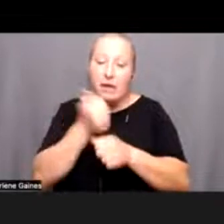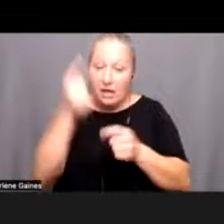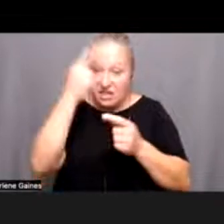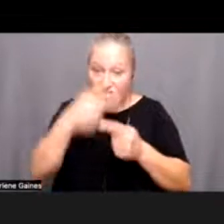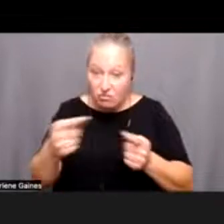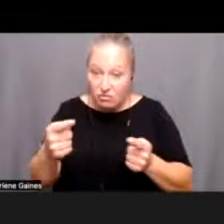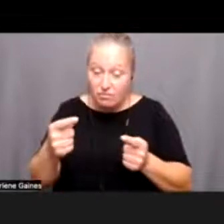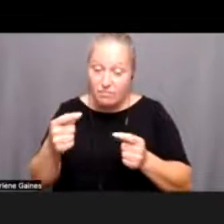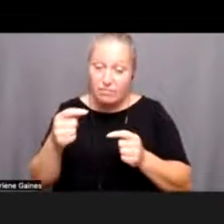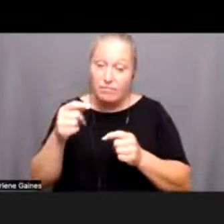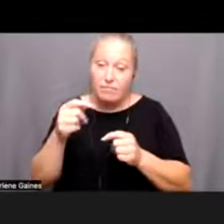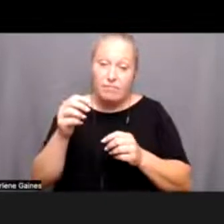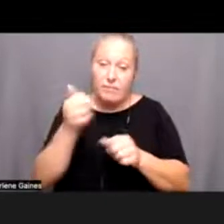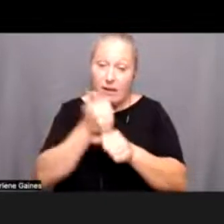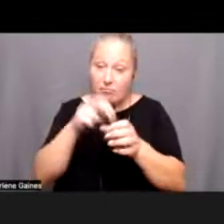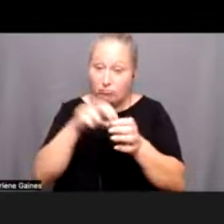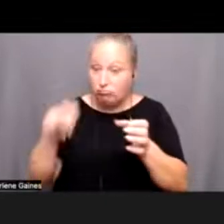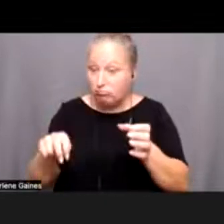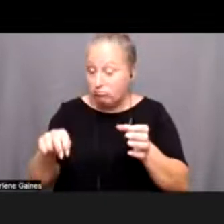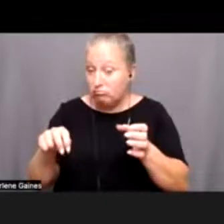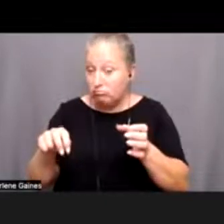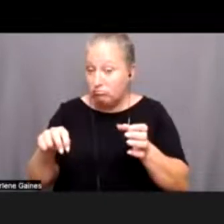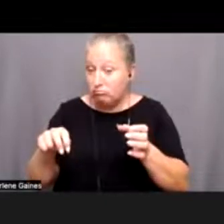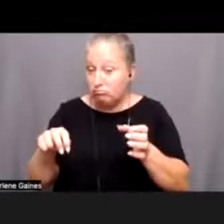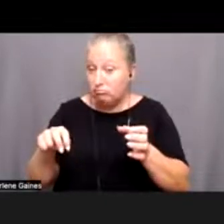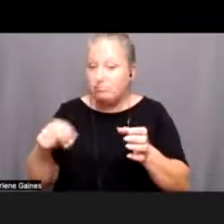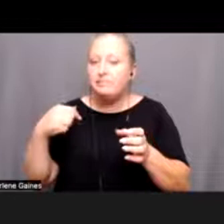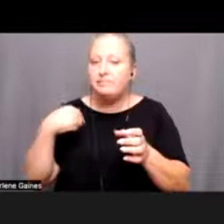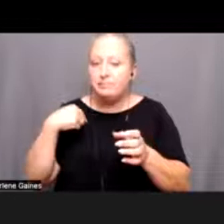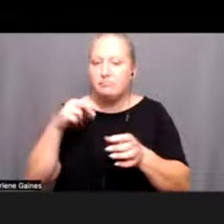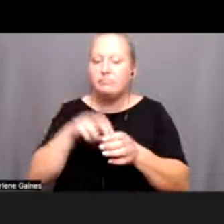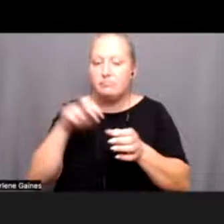opposed? Any abstentions? I'll abstain.